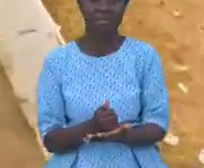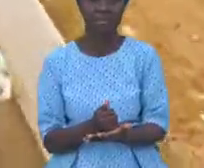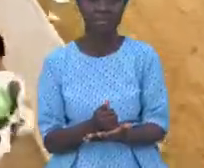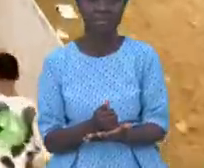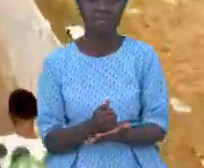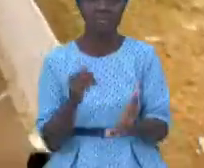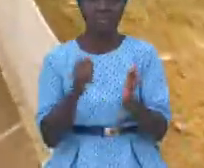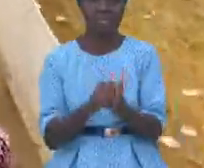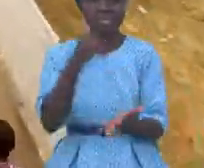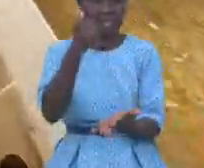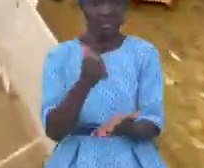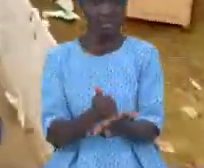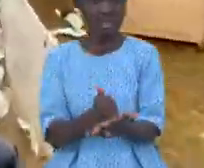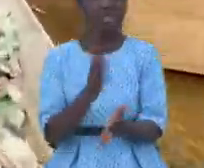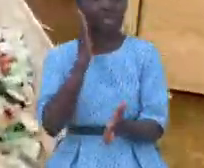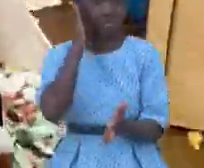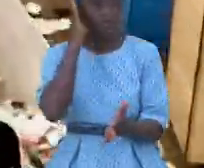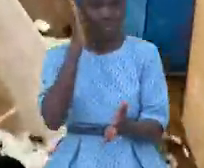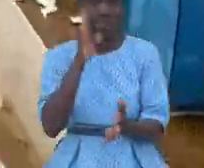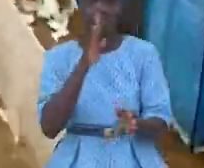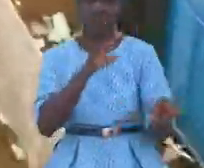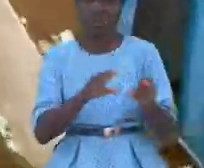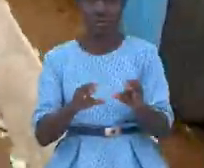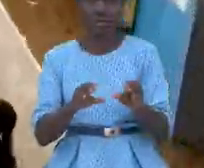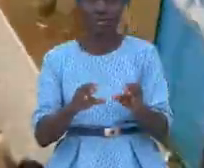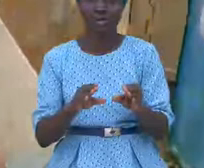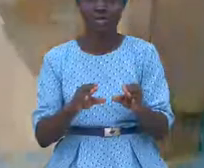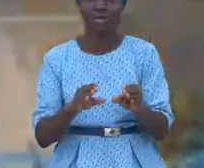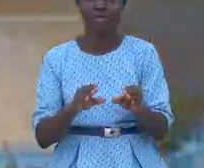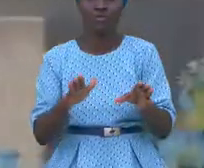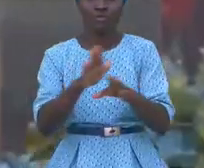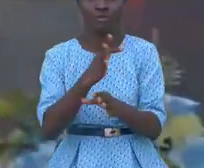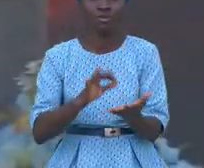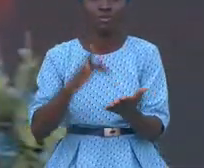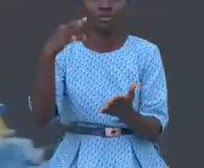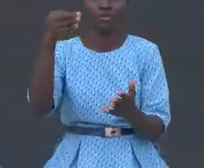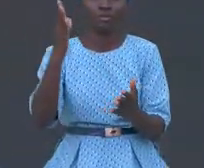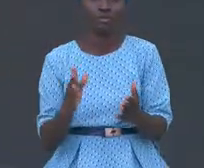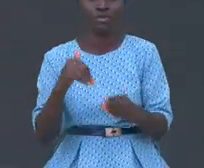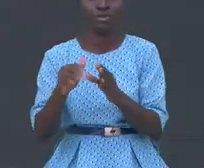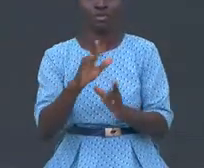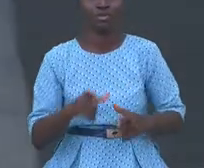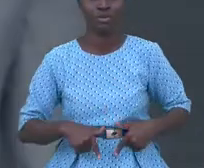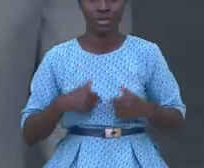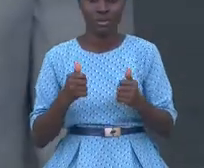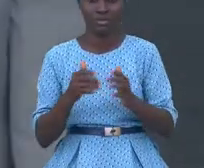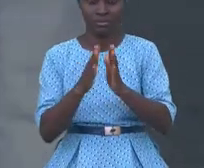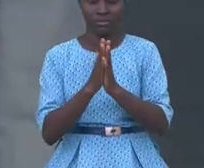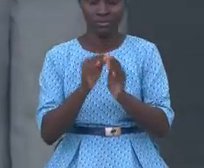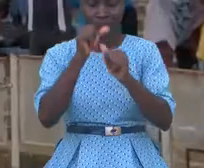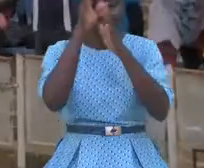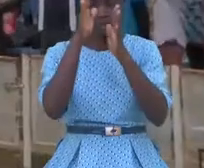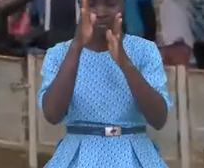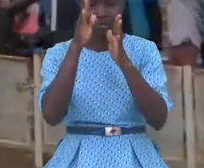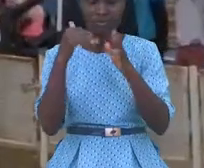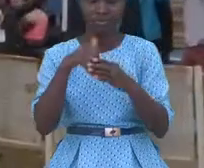That amen will fulfill all the glory of the Lord in your life. Rest of that time. Father, in